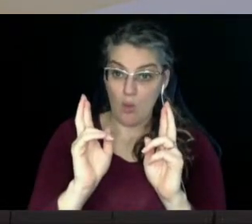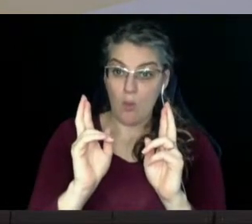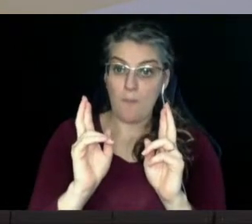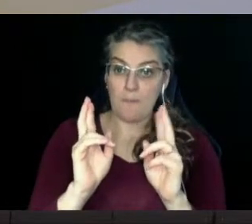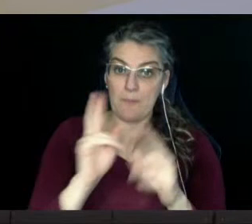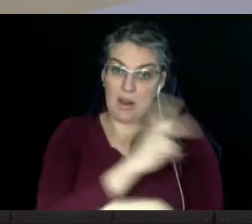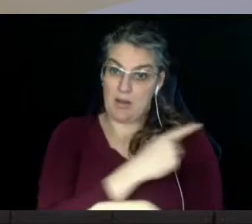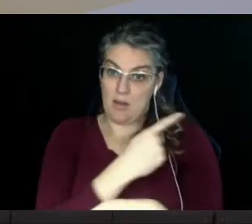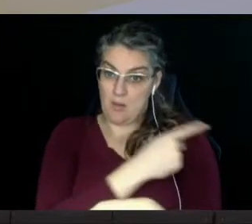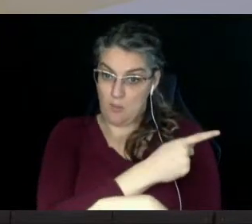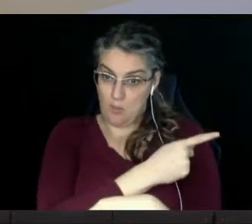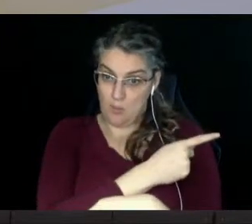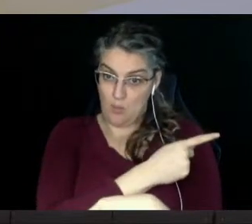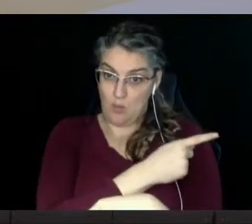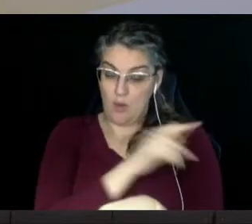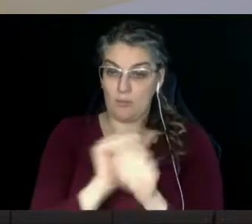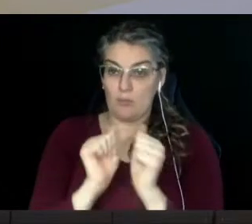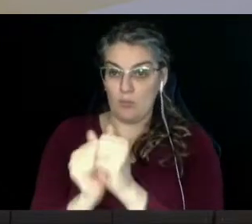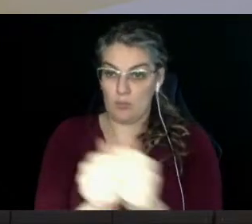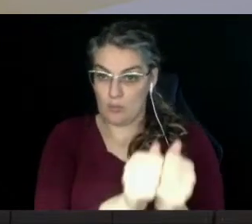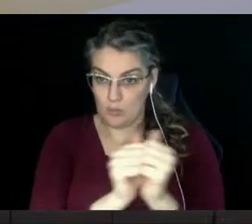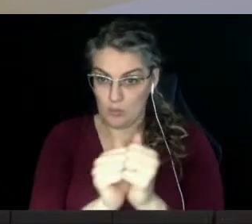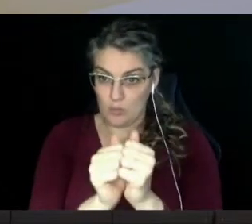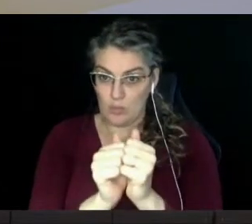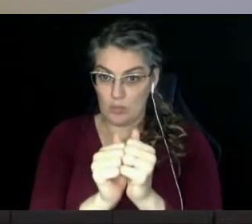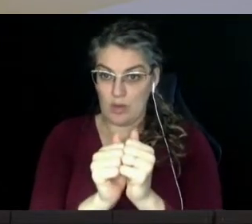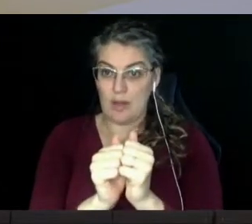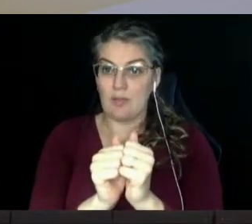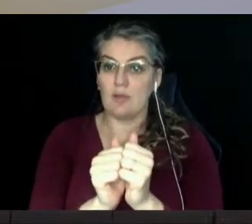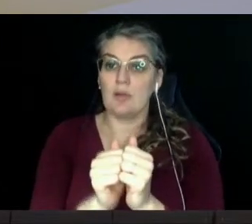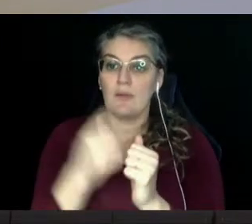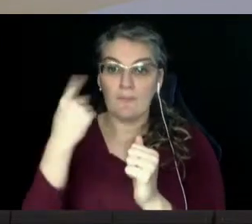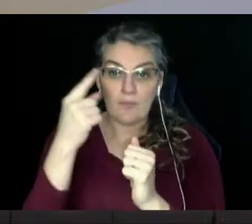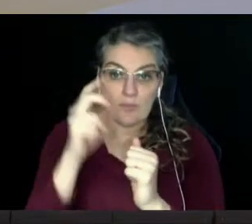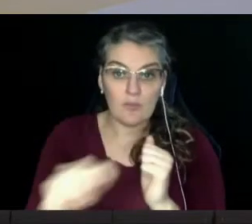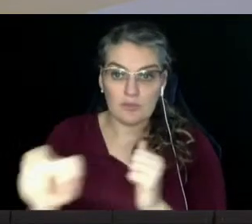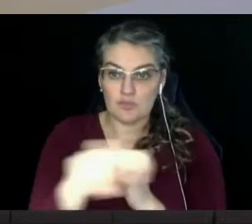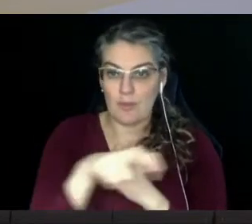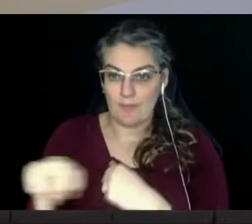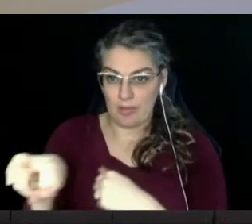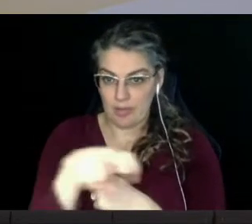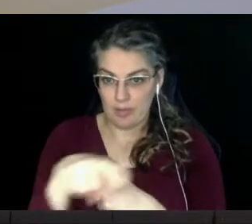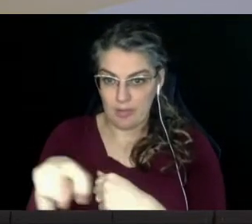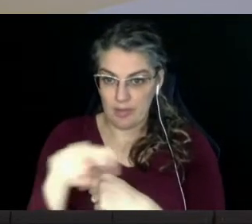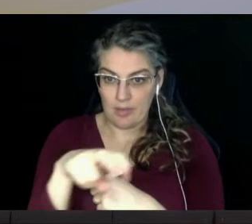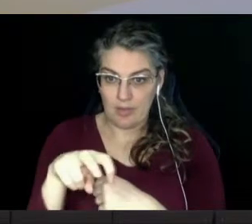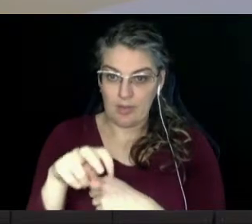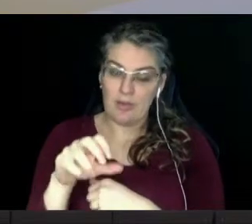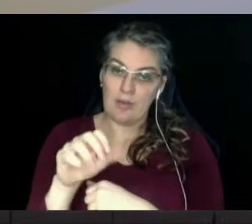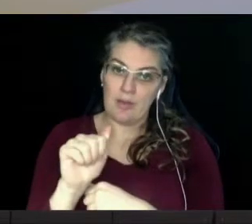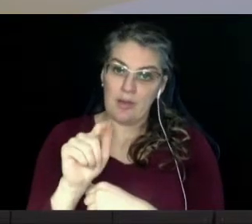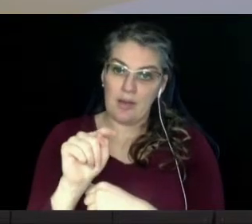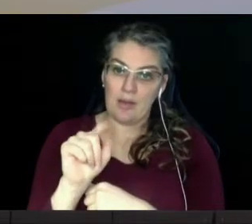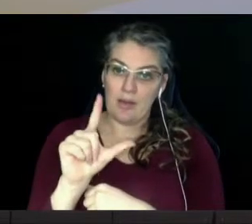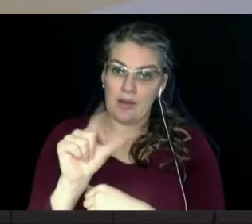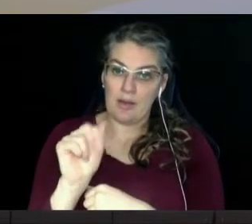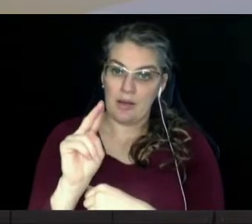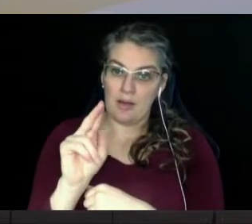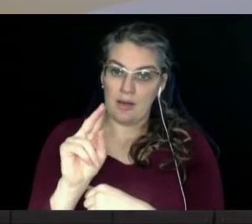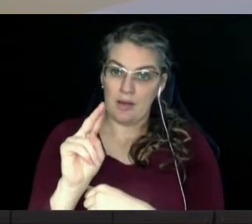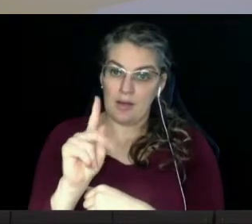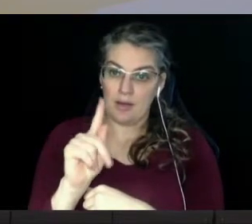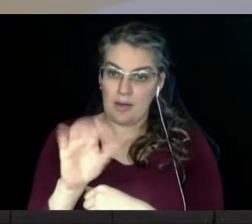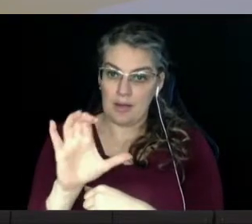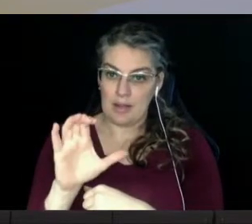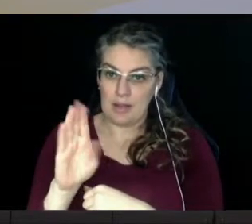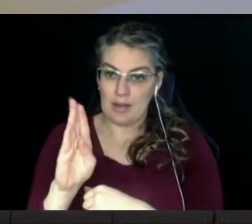Atlantic premiers. Public health officials and our epidemiologists have identified a number of key benchmarks to be considered when planning